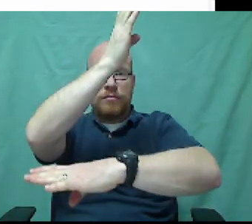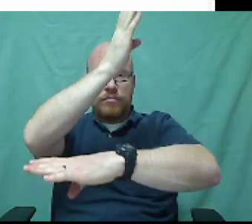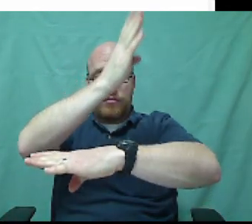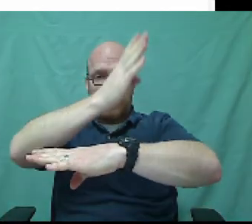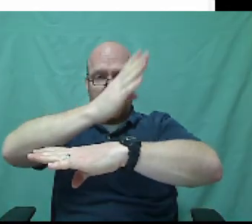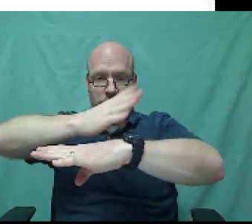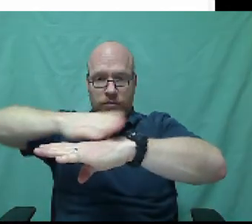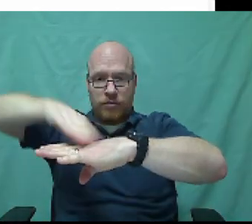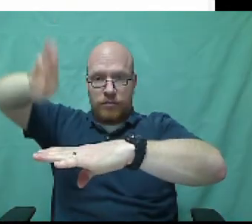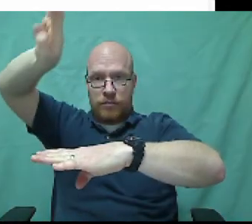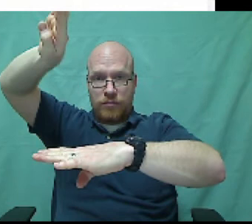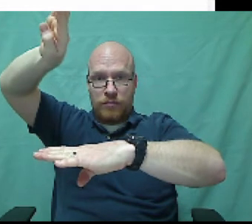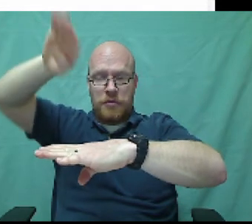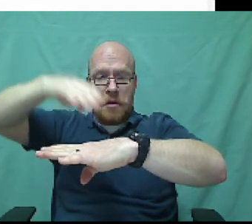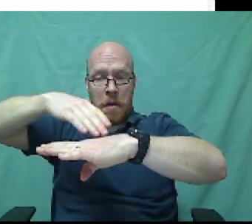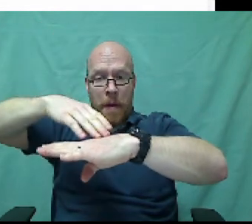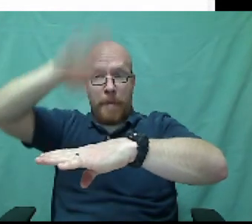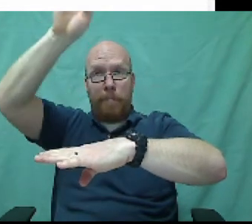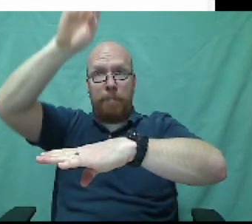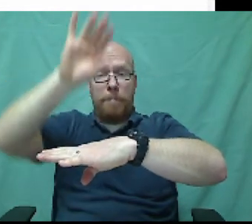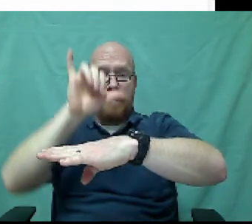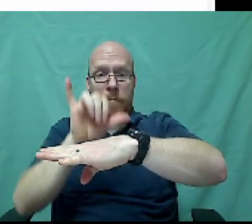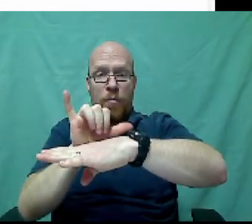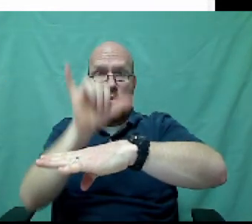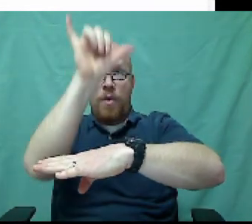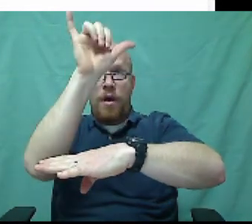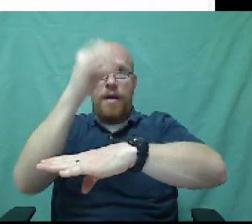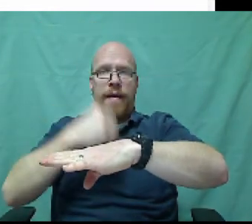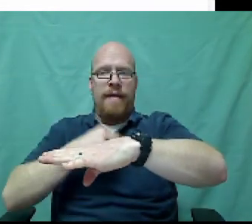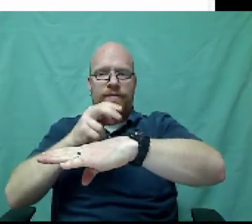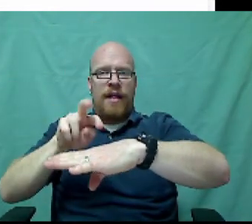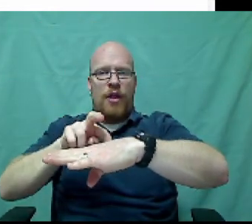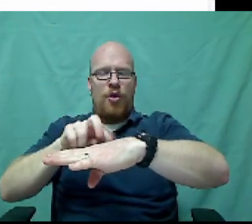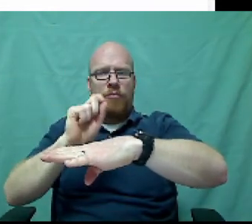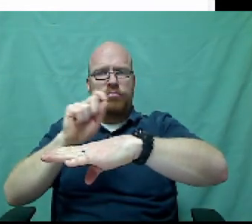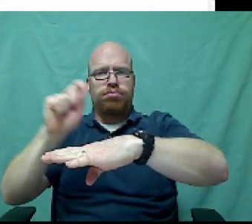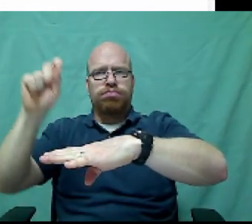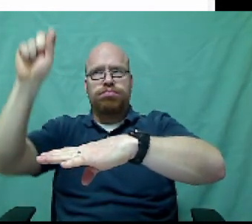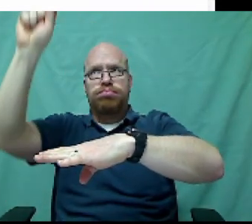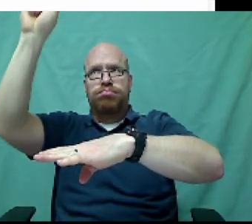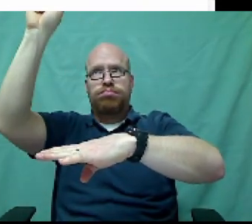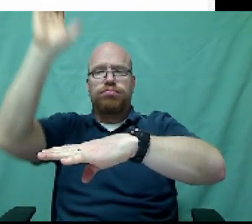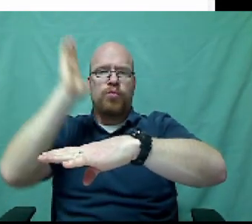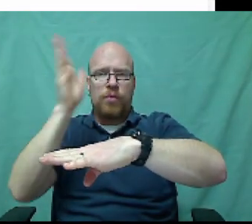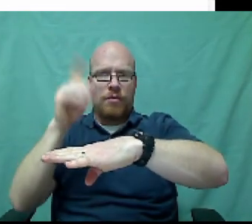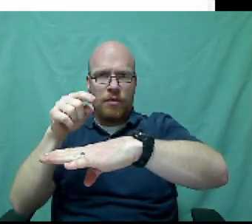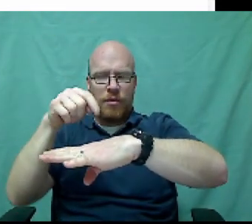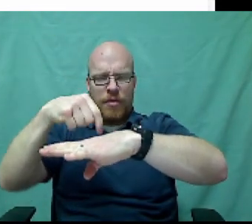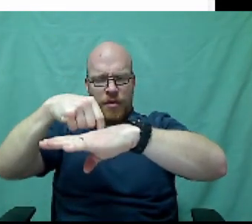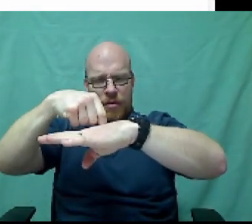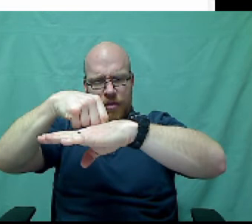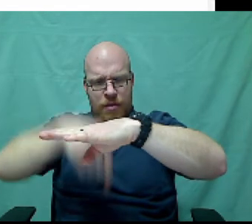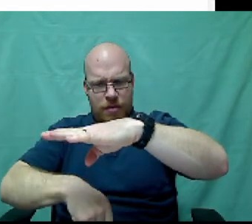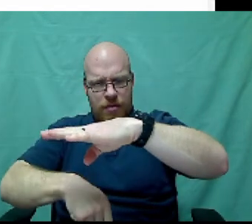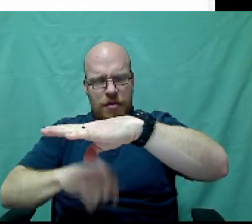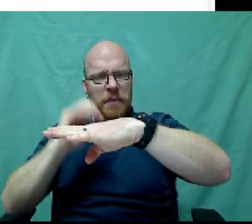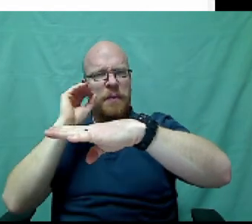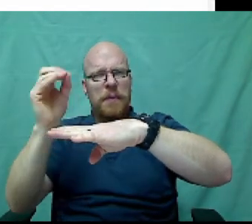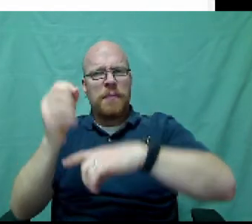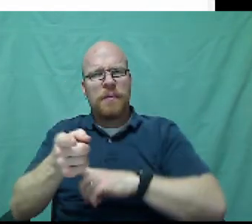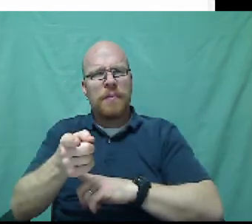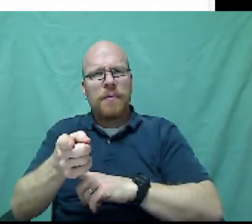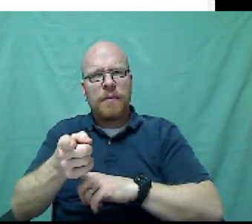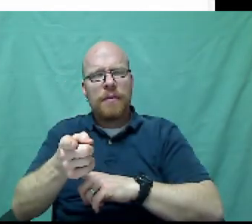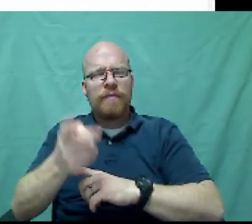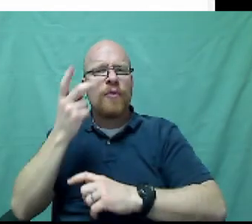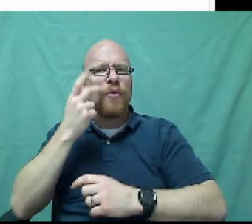We can see there's a minimum value here. Below the curve, there's no values included.